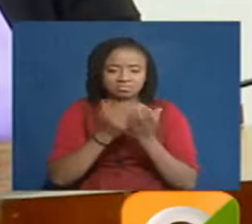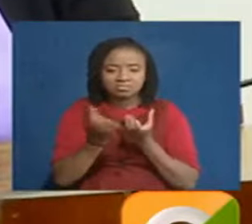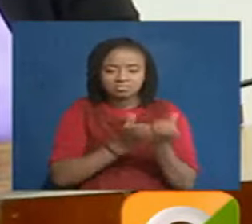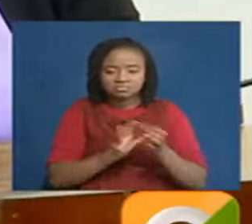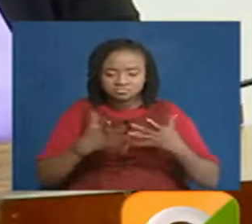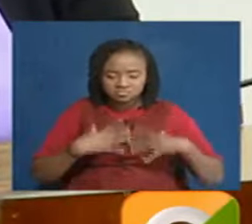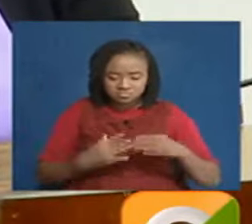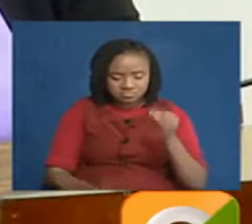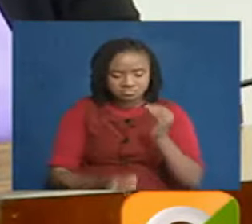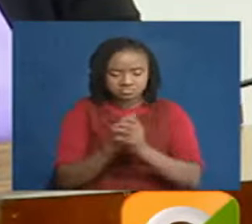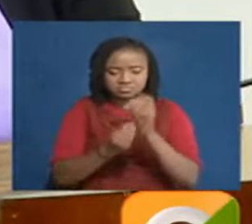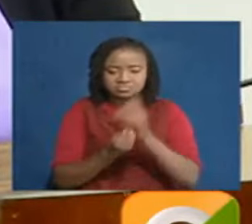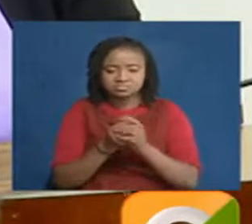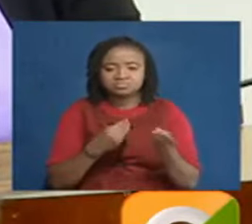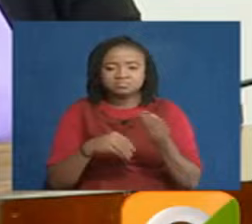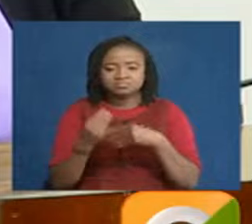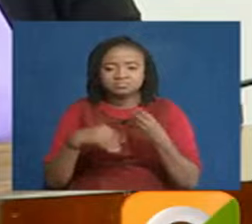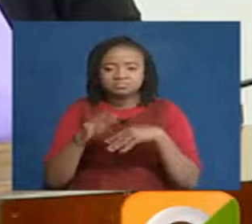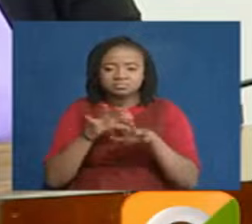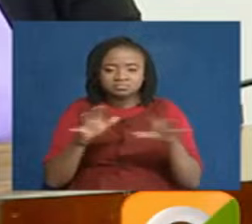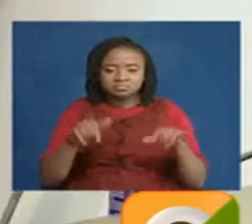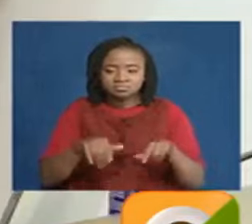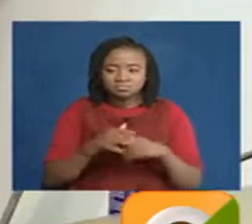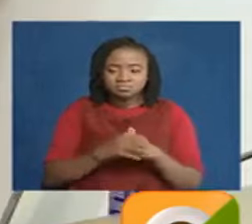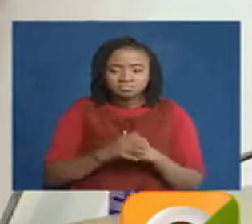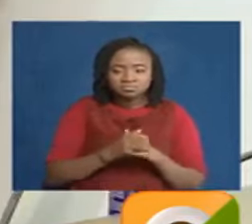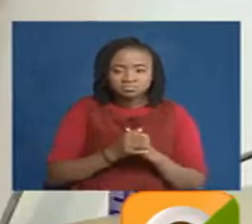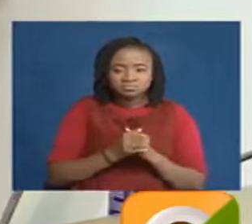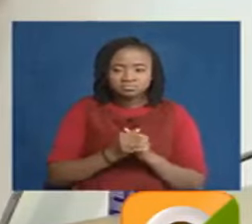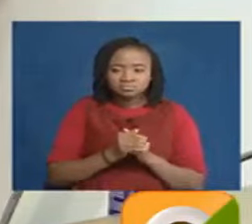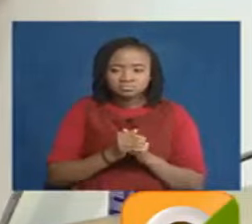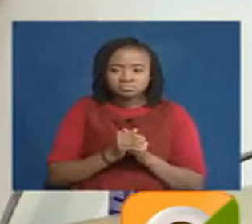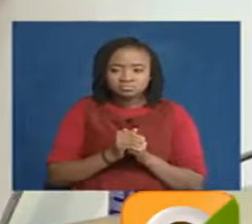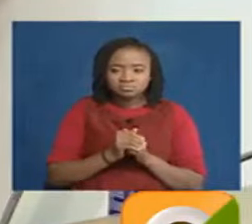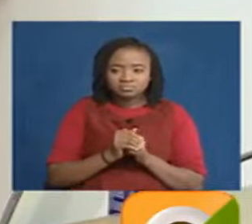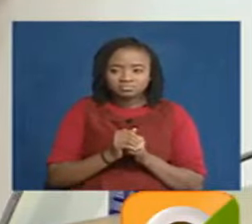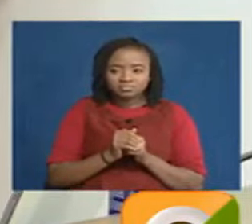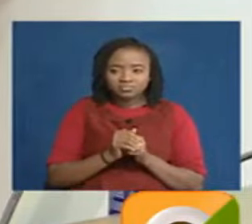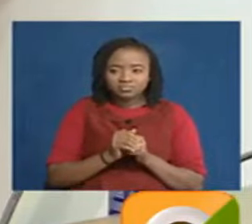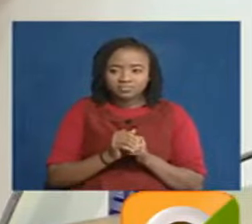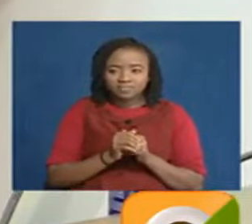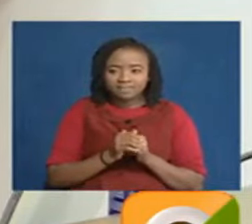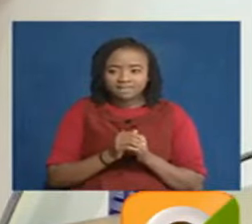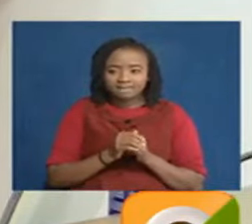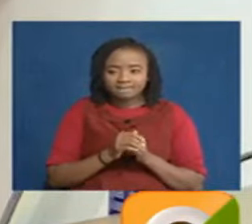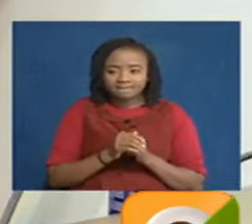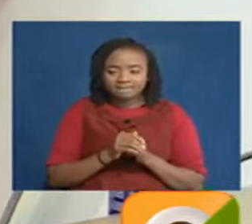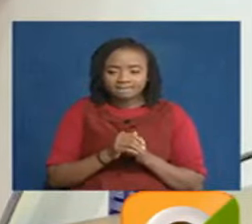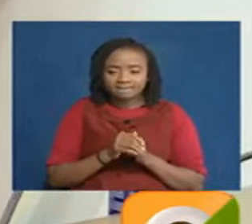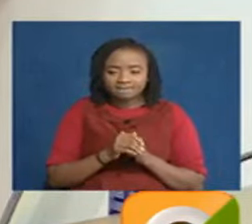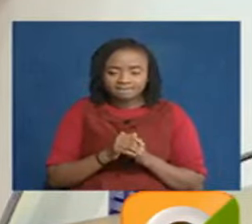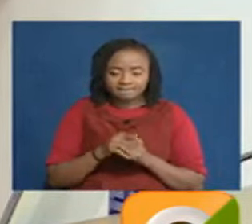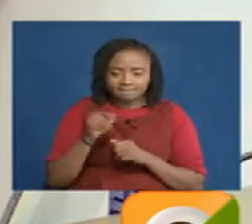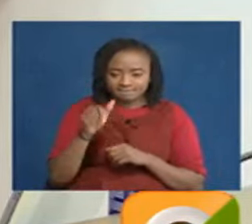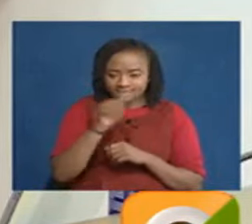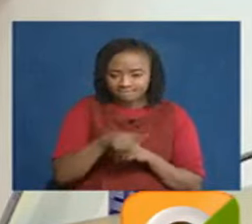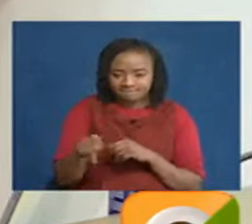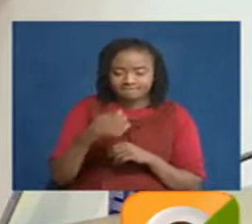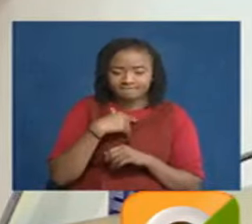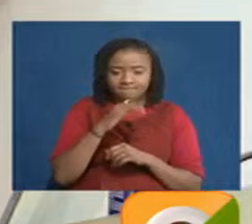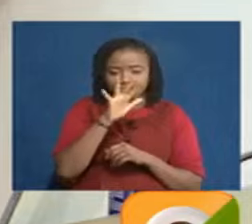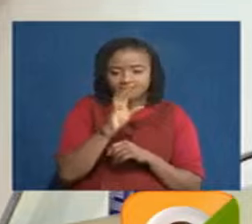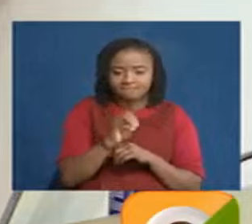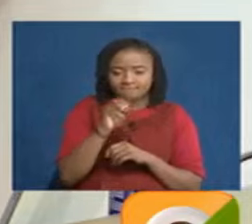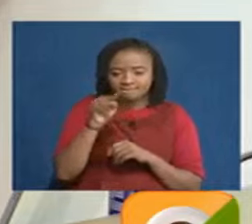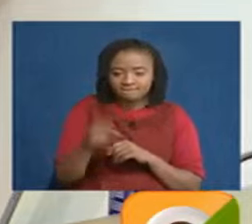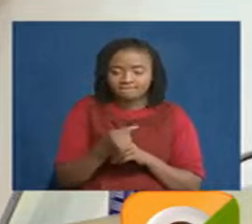site and is the first of its kind in Africa. This app has been awarded a disbursement of 50,000,